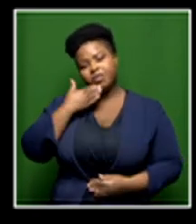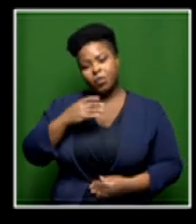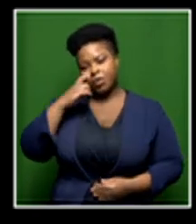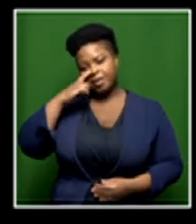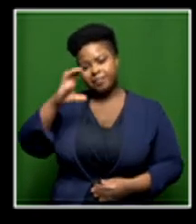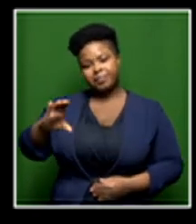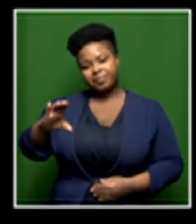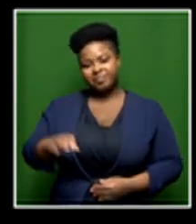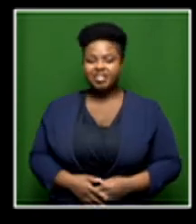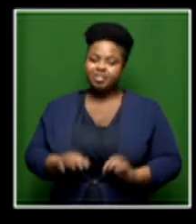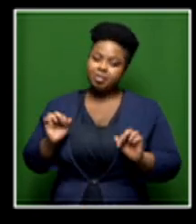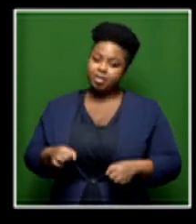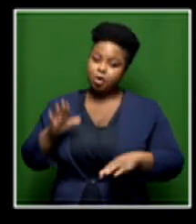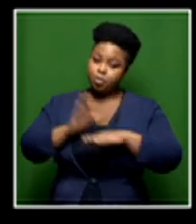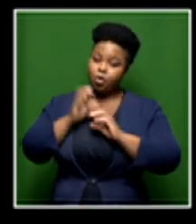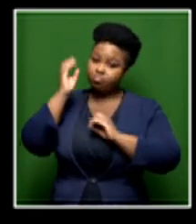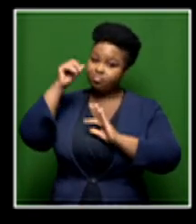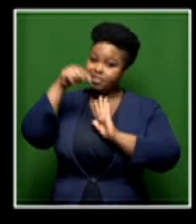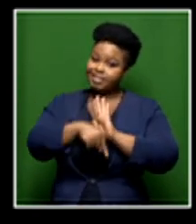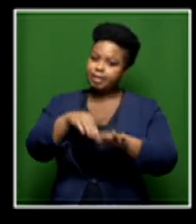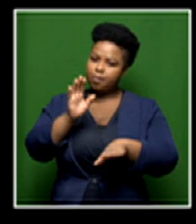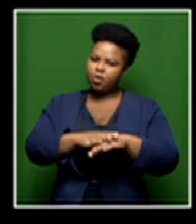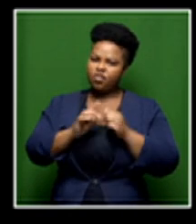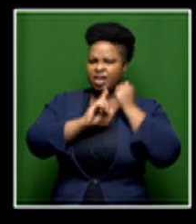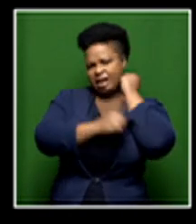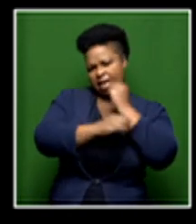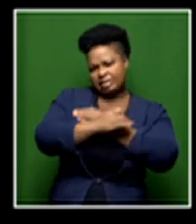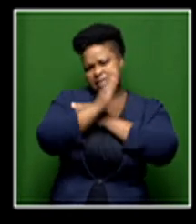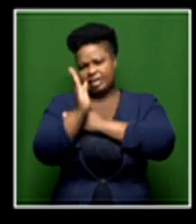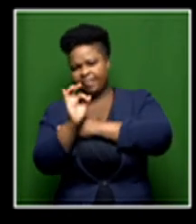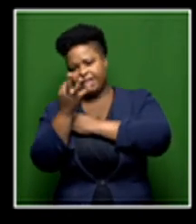Maxeke. And we will bring you more about Charlotte Maxeke in the last half hour of the show. Right now,